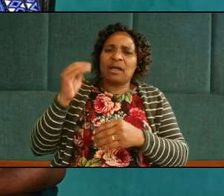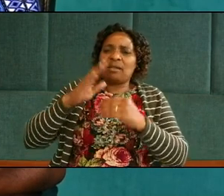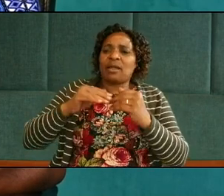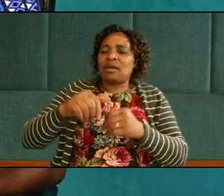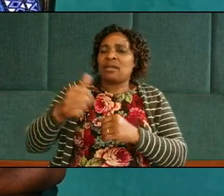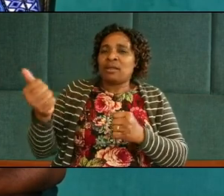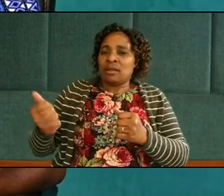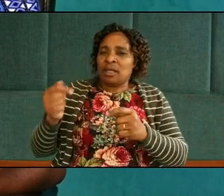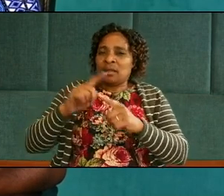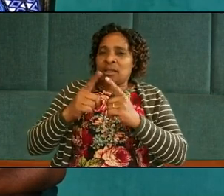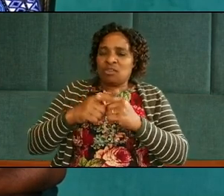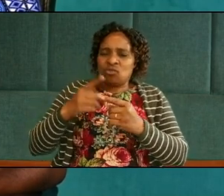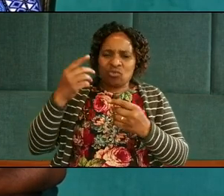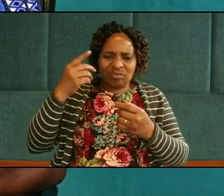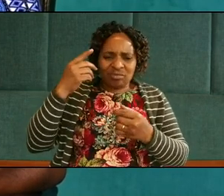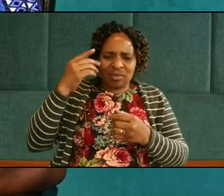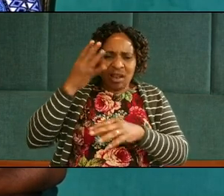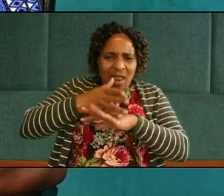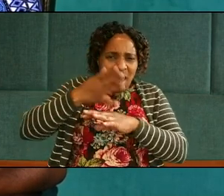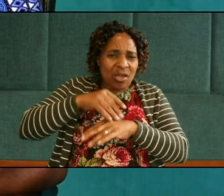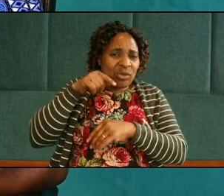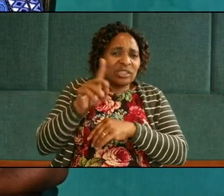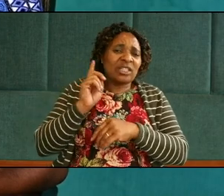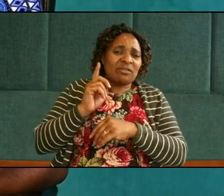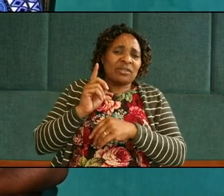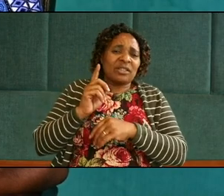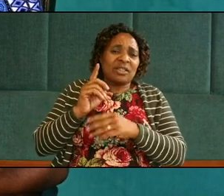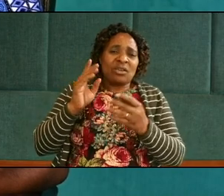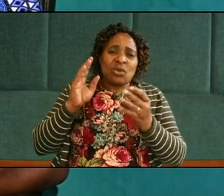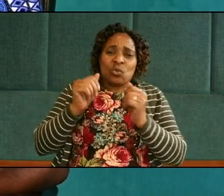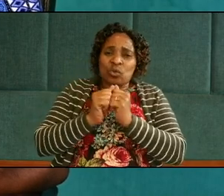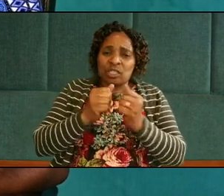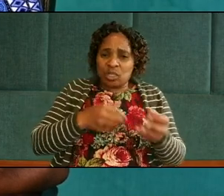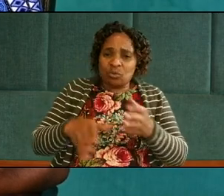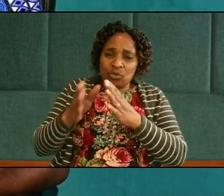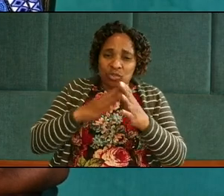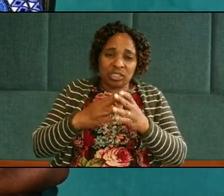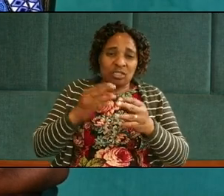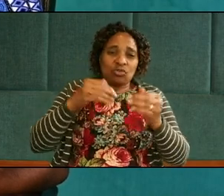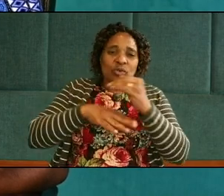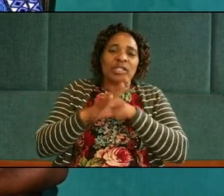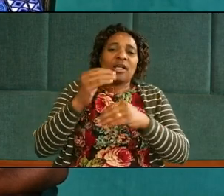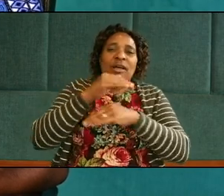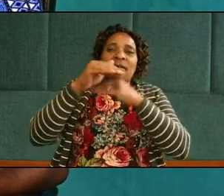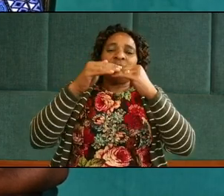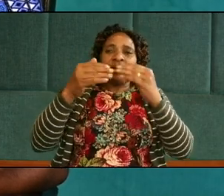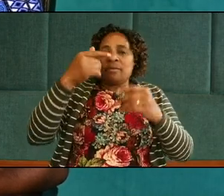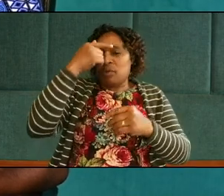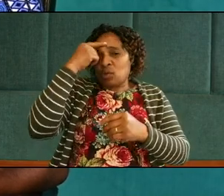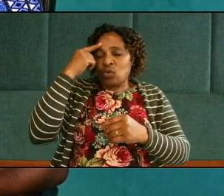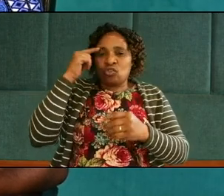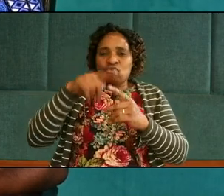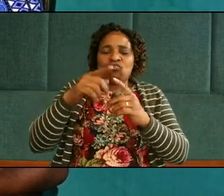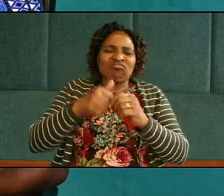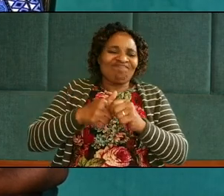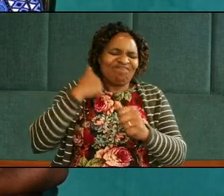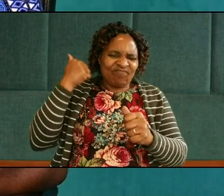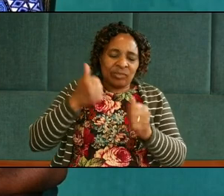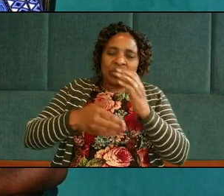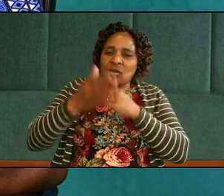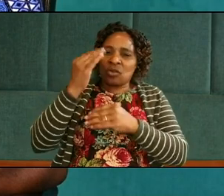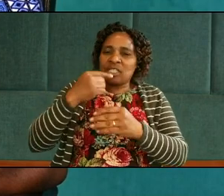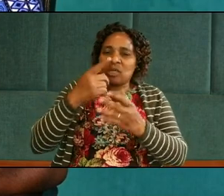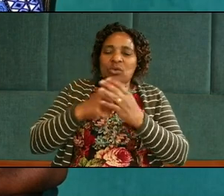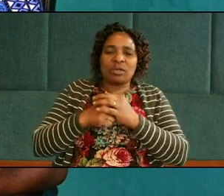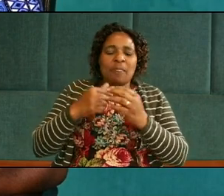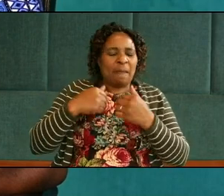then you're depriving yourself of an opportunity to enter heaven, you know? Because literally, you're just denying God. You're saying,